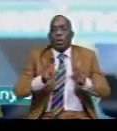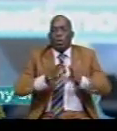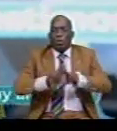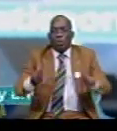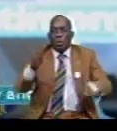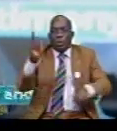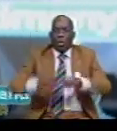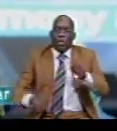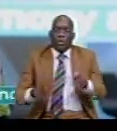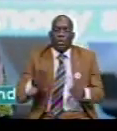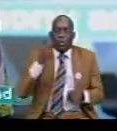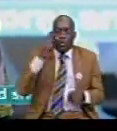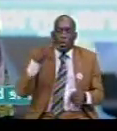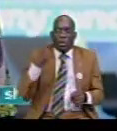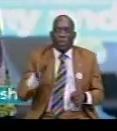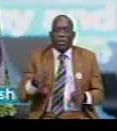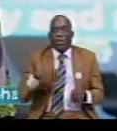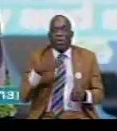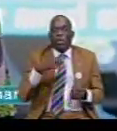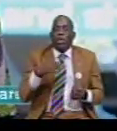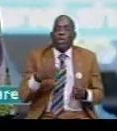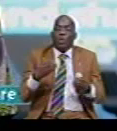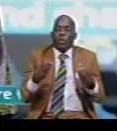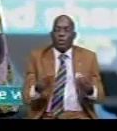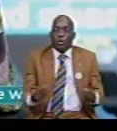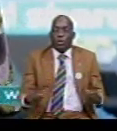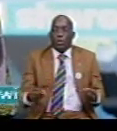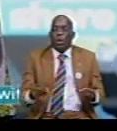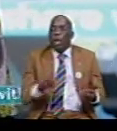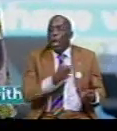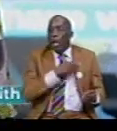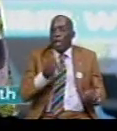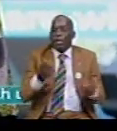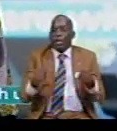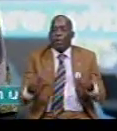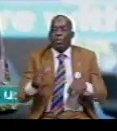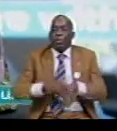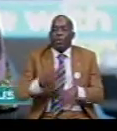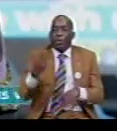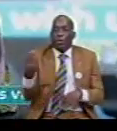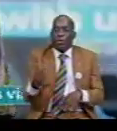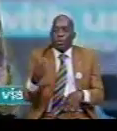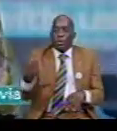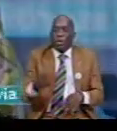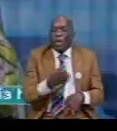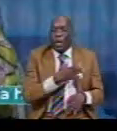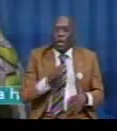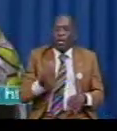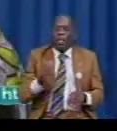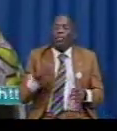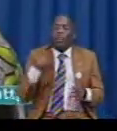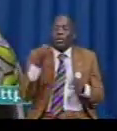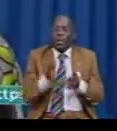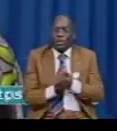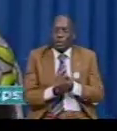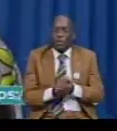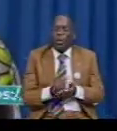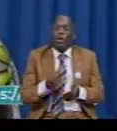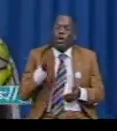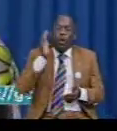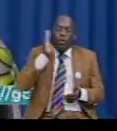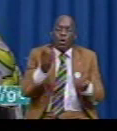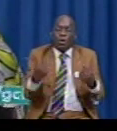si isoji ni gba ni ijo tozi yen. Mo sa wa lati Ibadan pe ma wa ta ku ti dadi lo ro pe ma ni lo